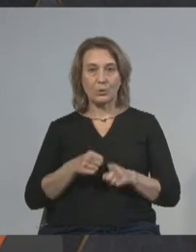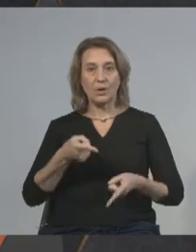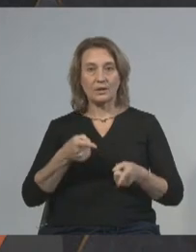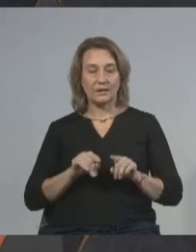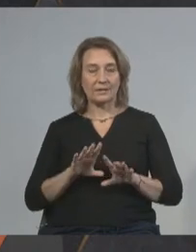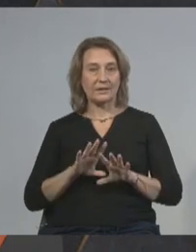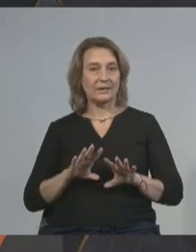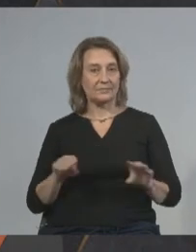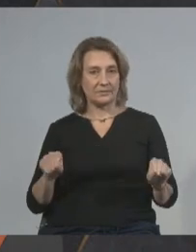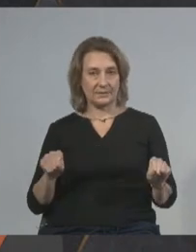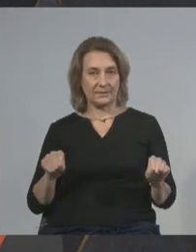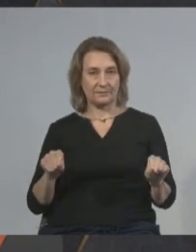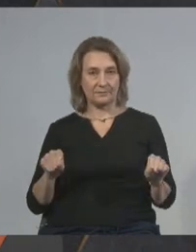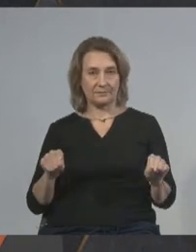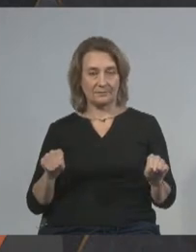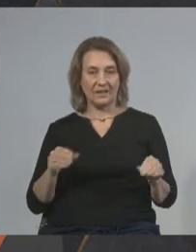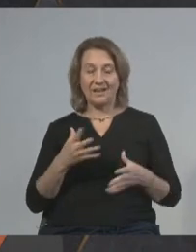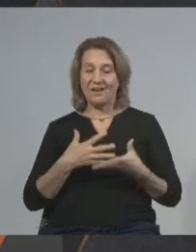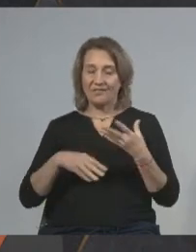reality